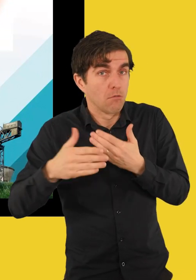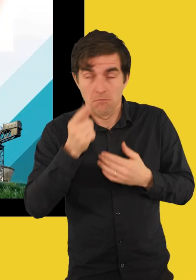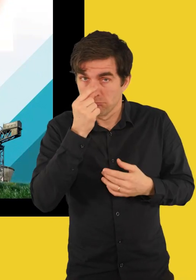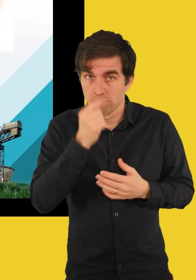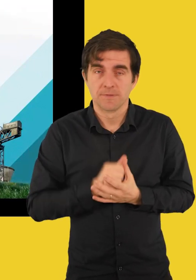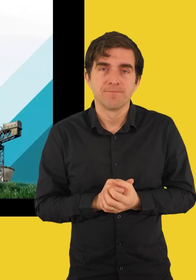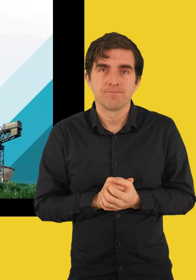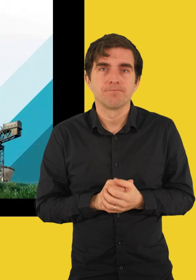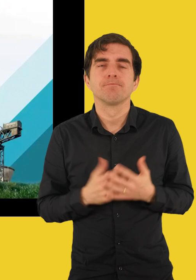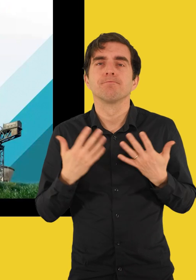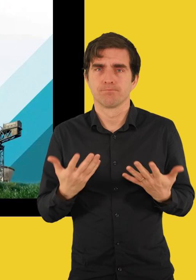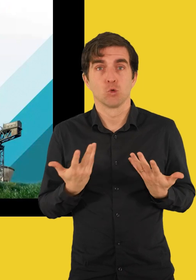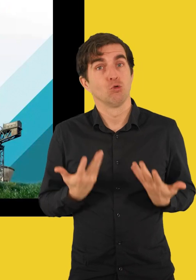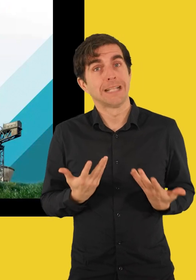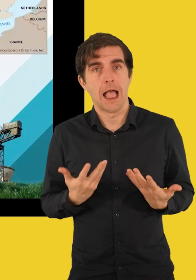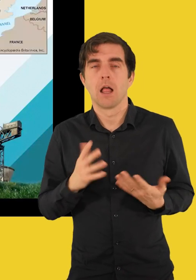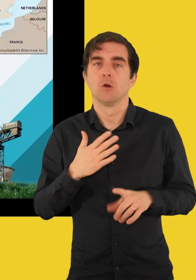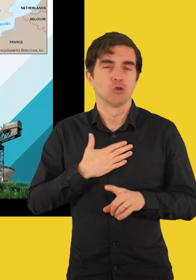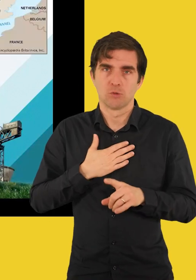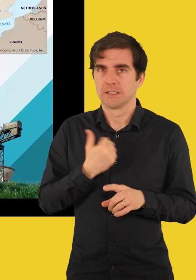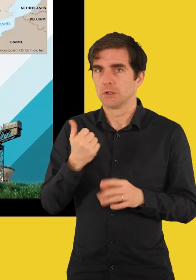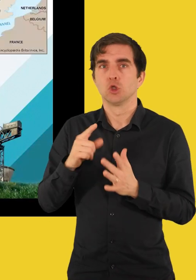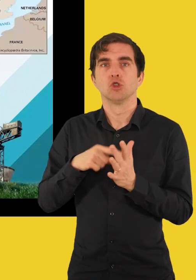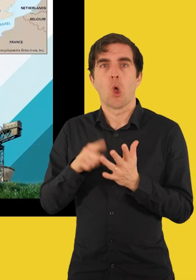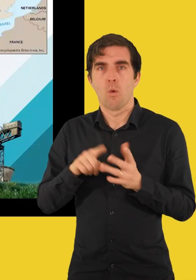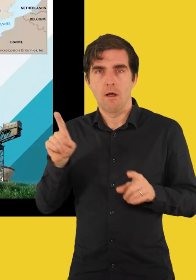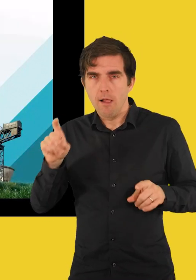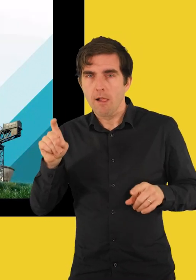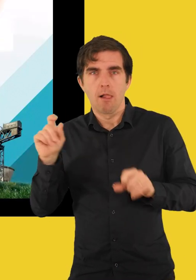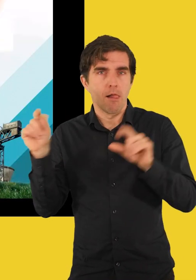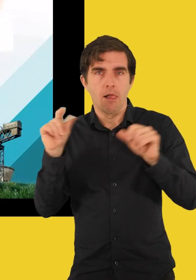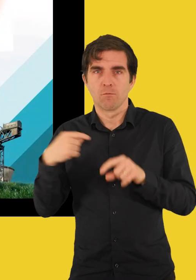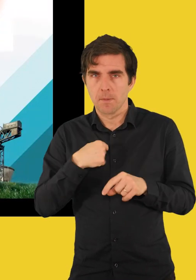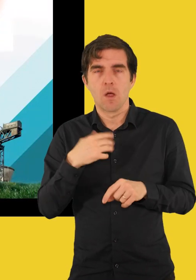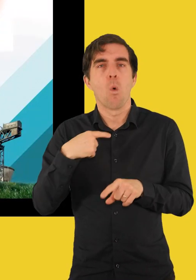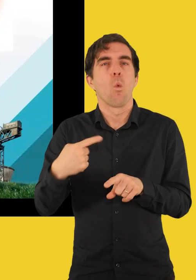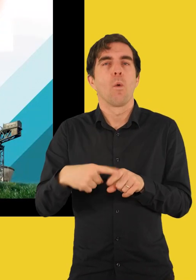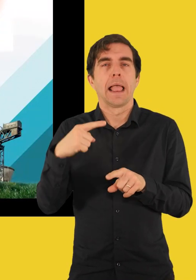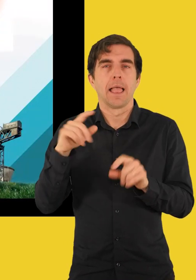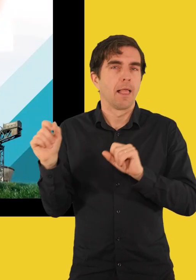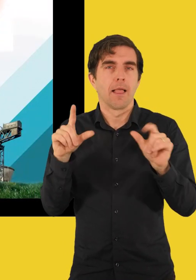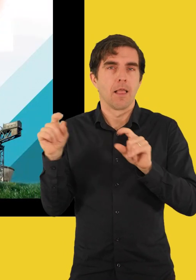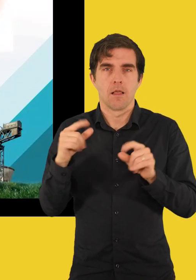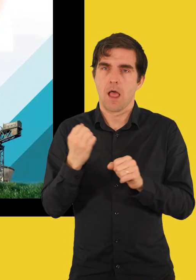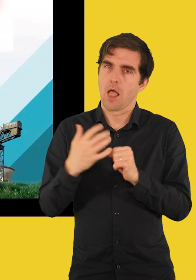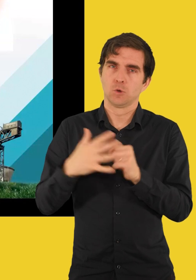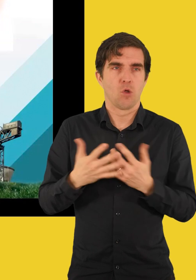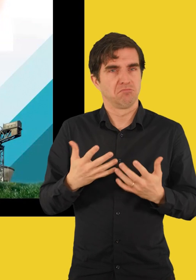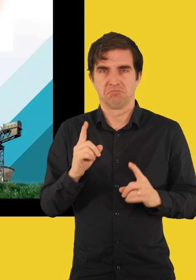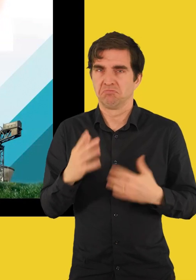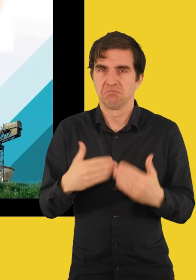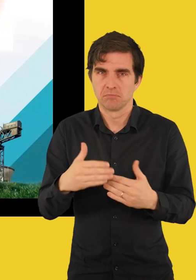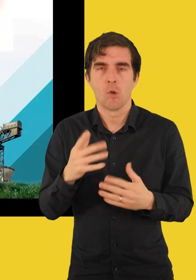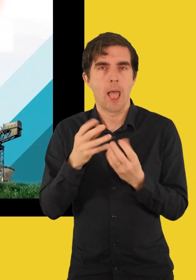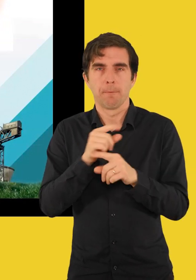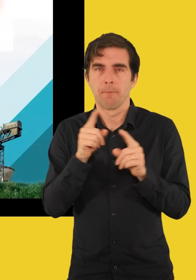anyone. So in terms of the content for today, sorry, Joe, Joe's moving the slides for me. We're going to do a quick overview of the Glasgow context for you to